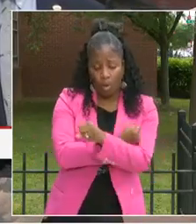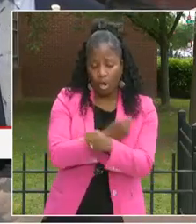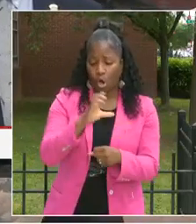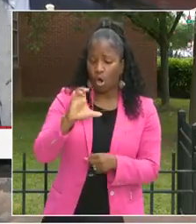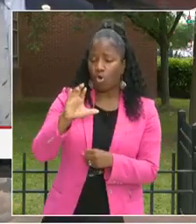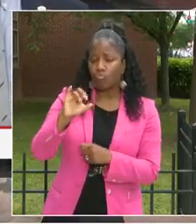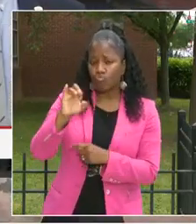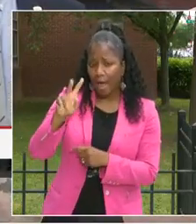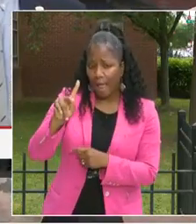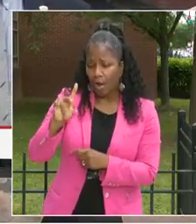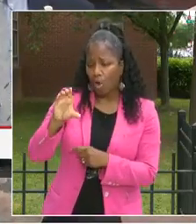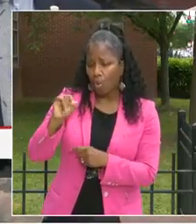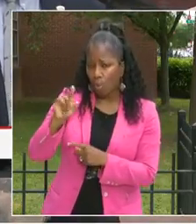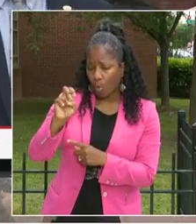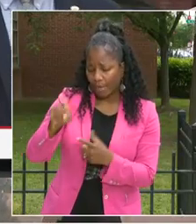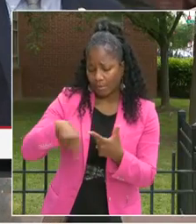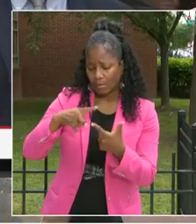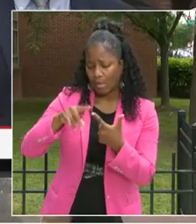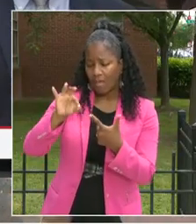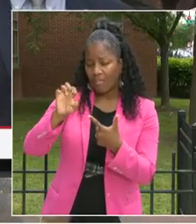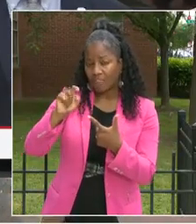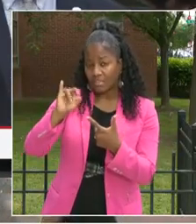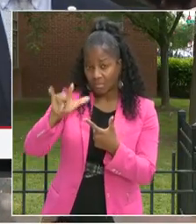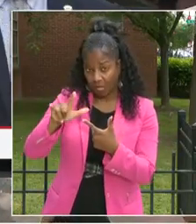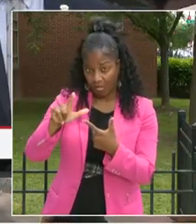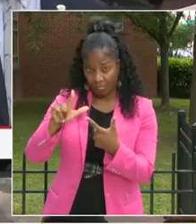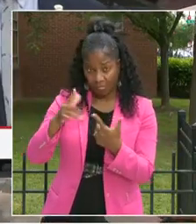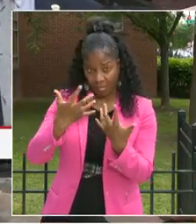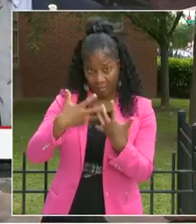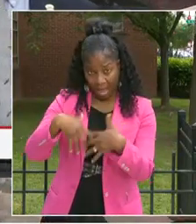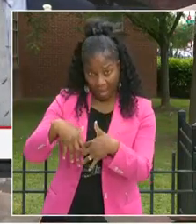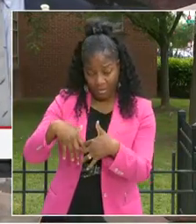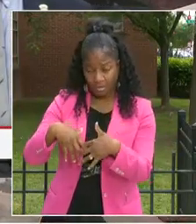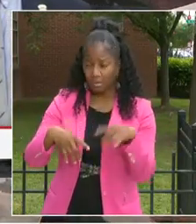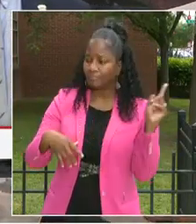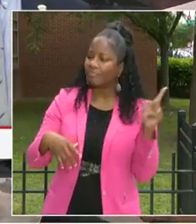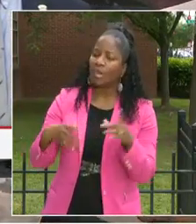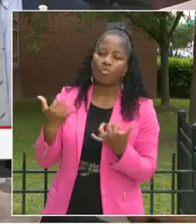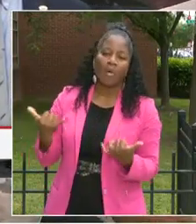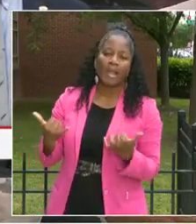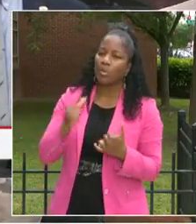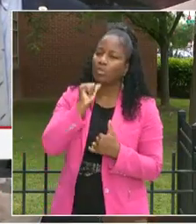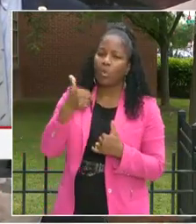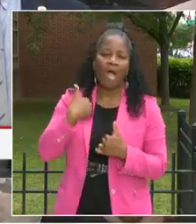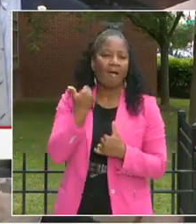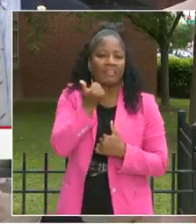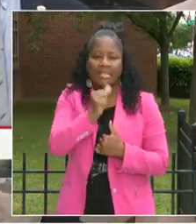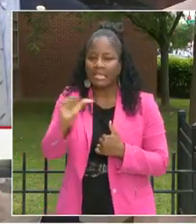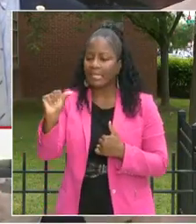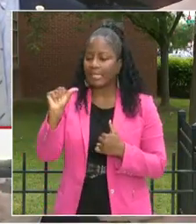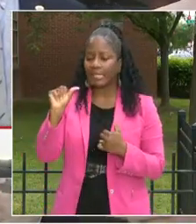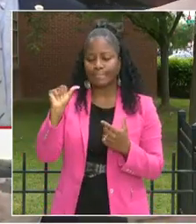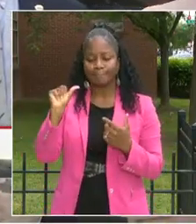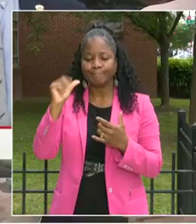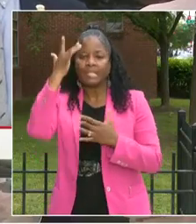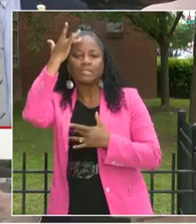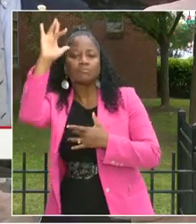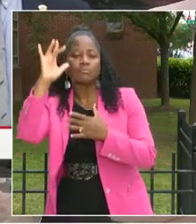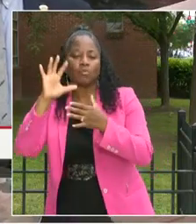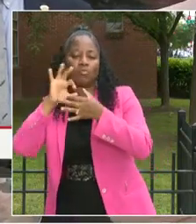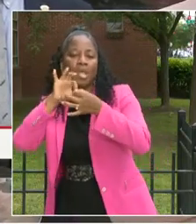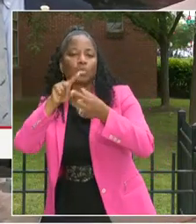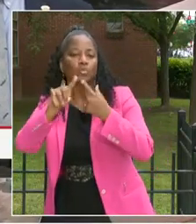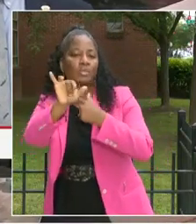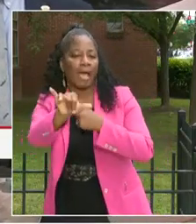cocaine, crack, and fentanyl. Were they combined? Well, as of right now, we don't have any intel that will link those together. But we